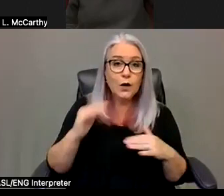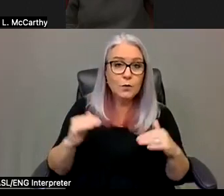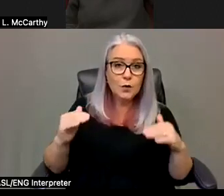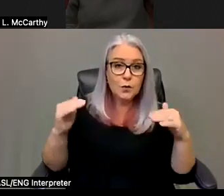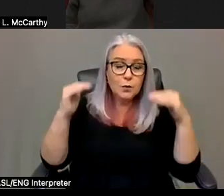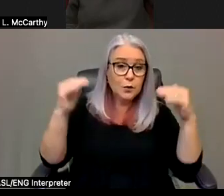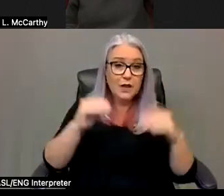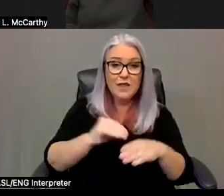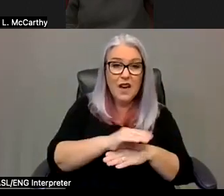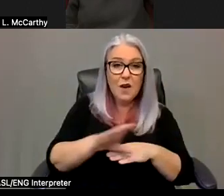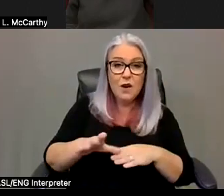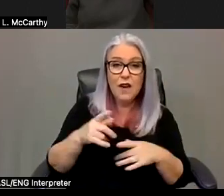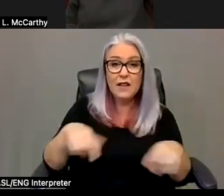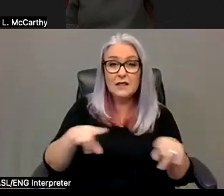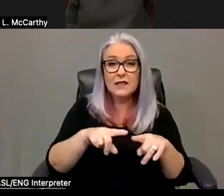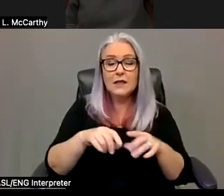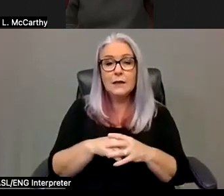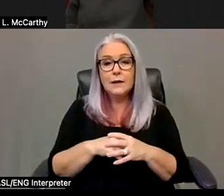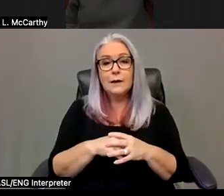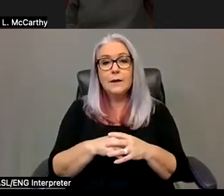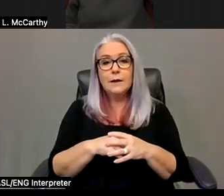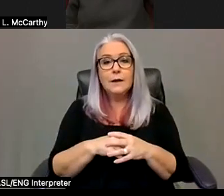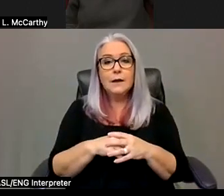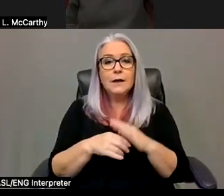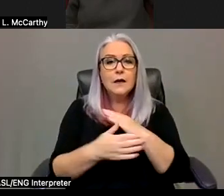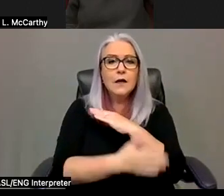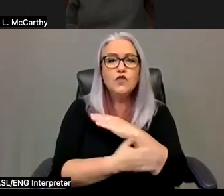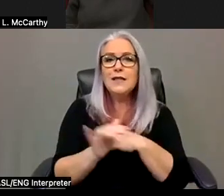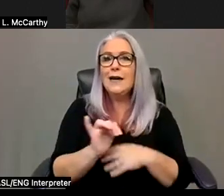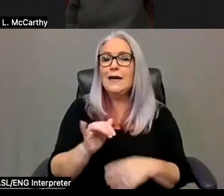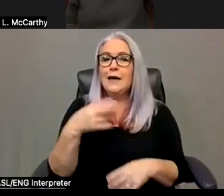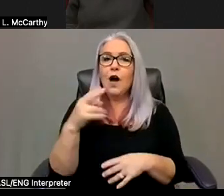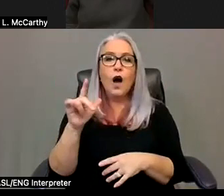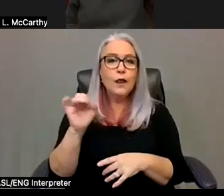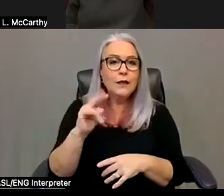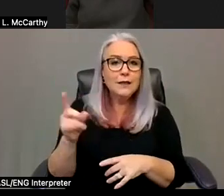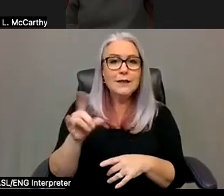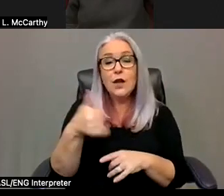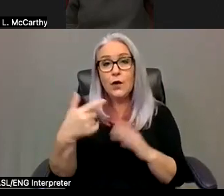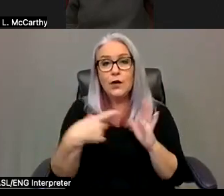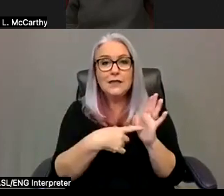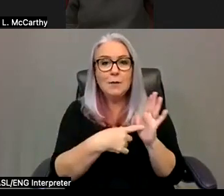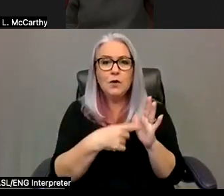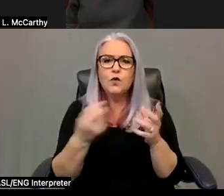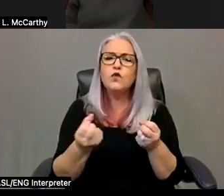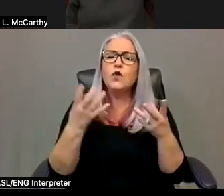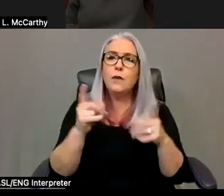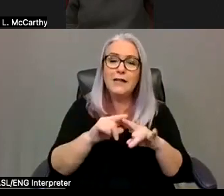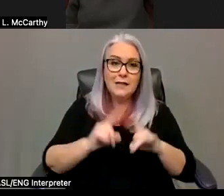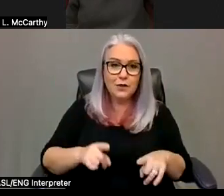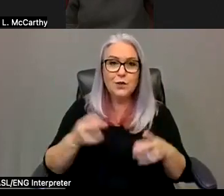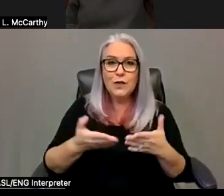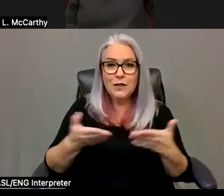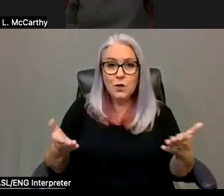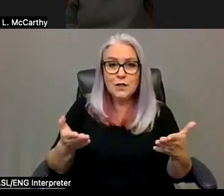effects of sea rising. Countries like Holland, okay, is another example. I think there's so many different resources out there that